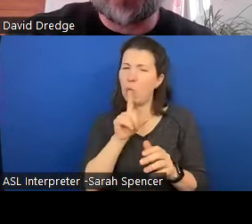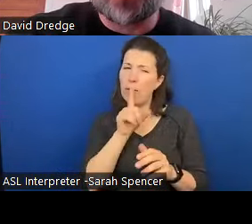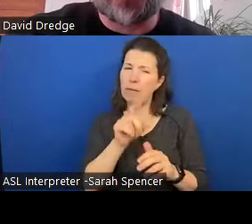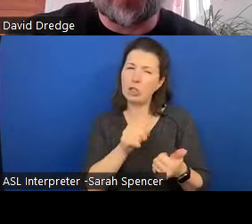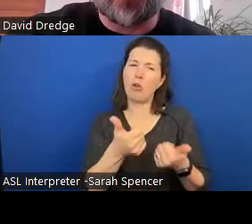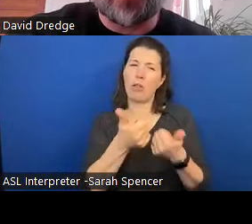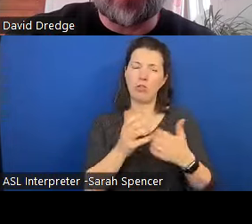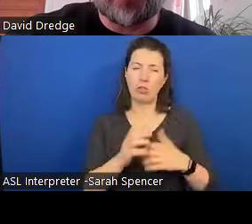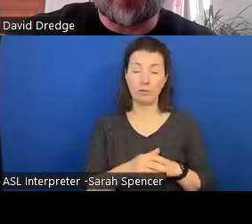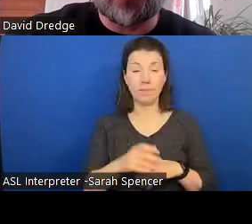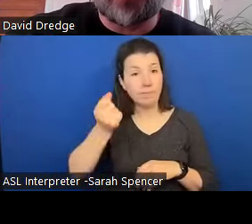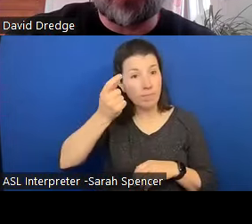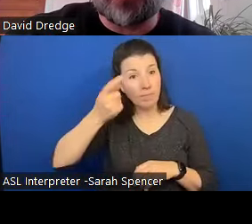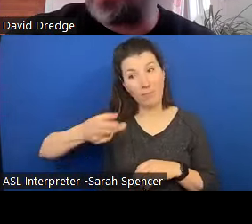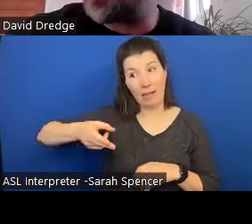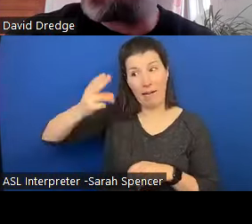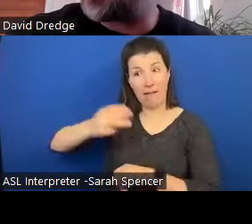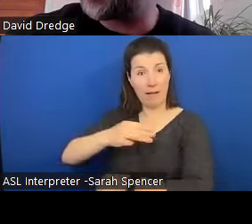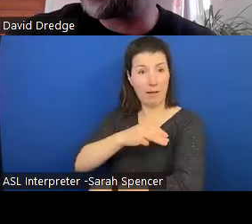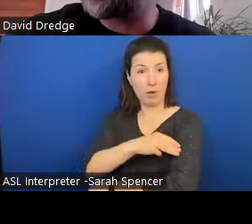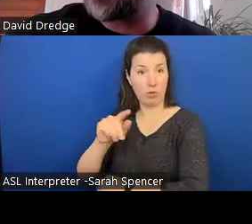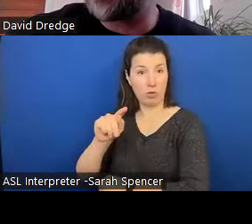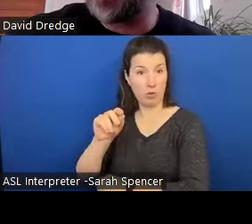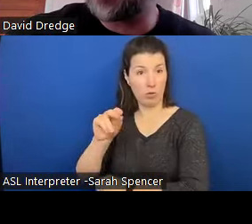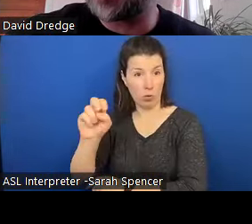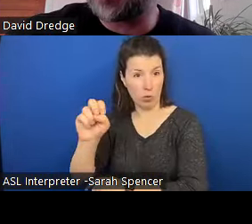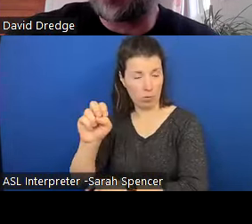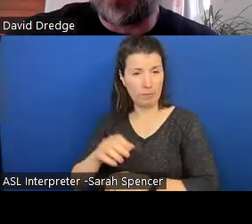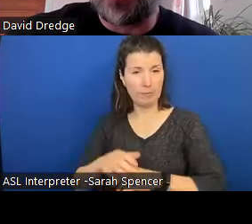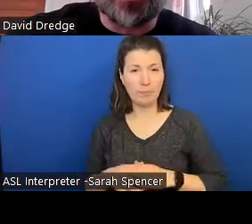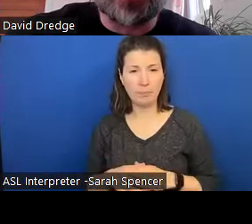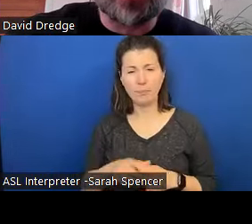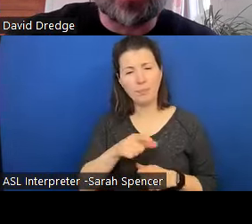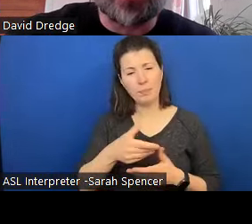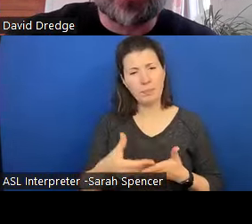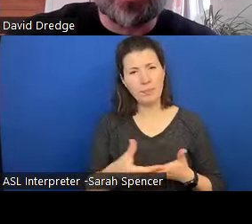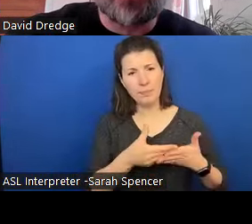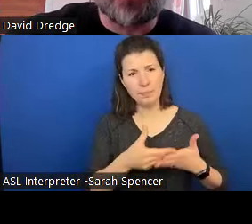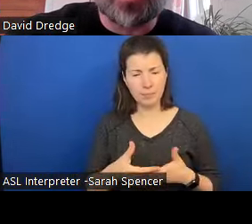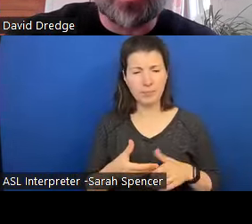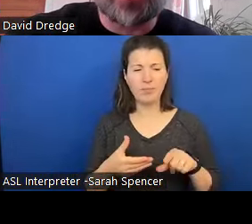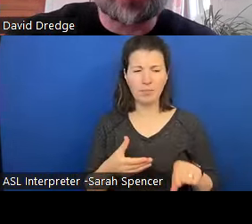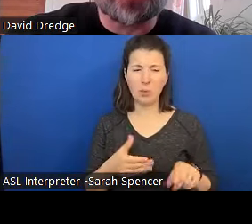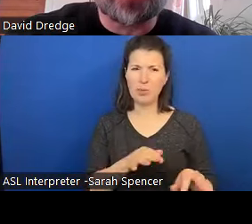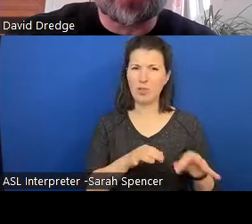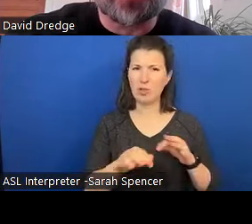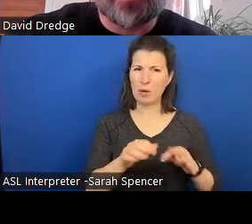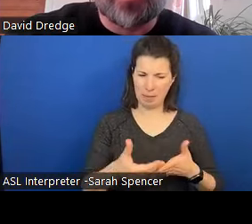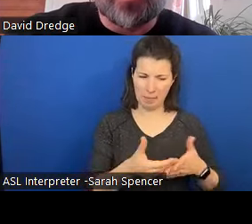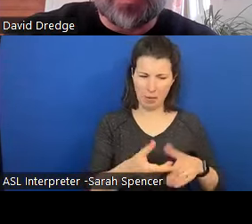High muscle tone. So these are babies that are described as stiff or tight.